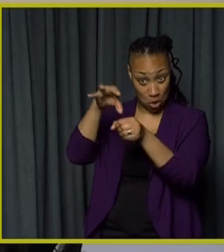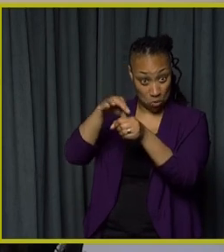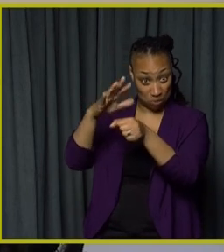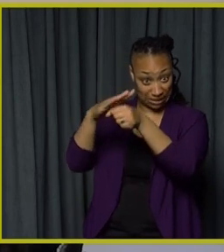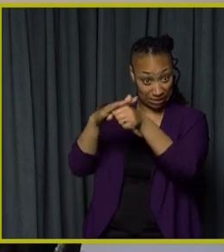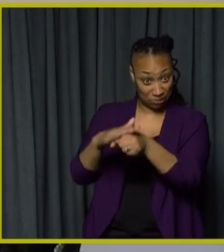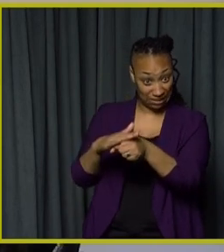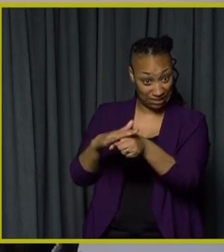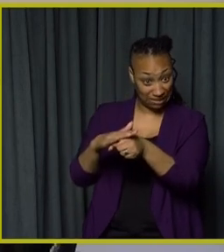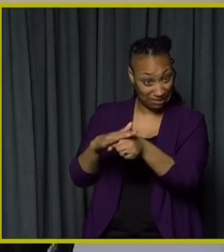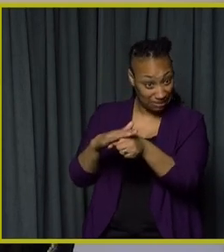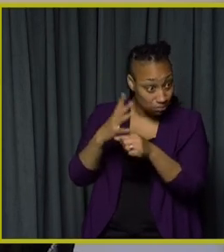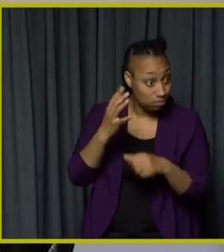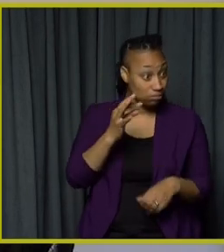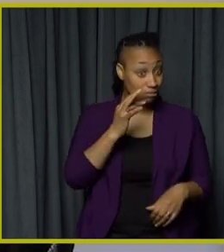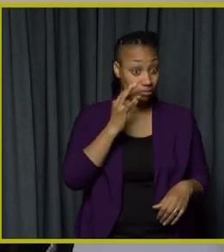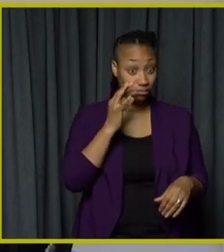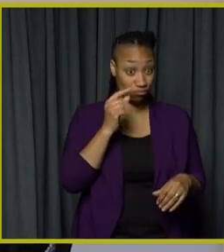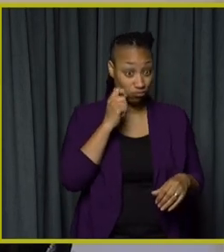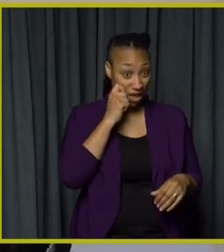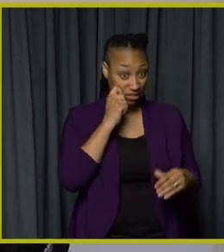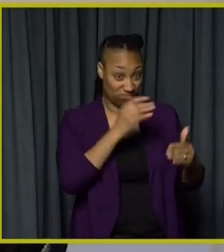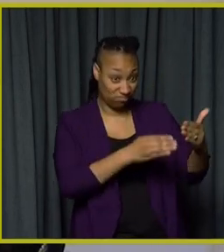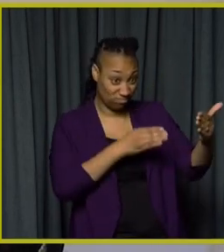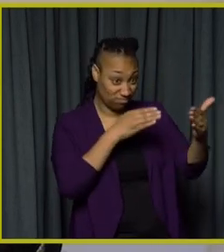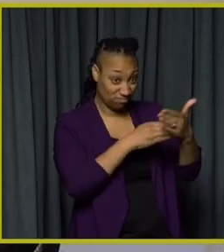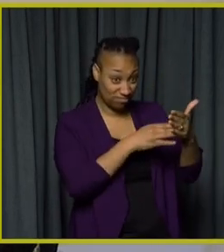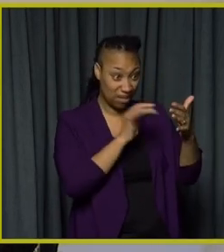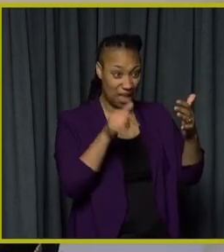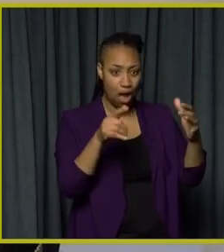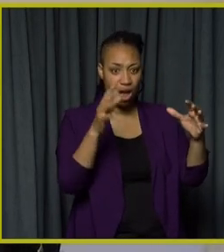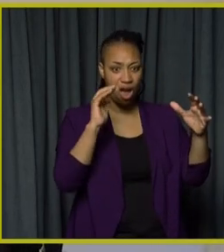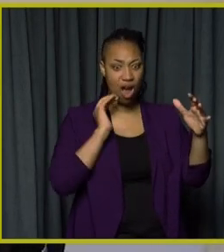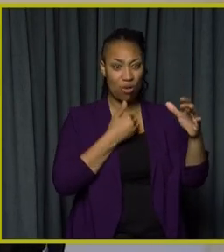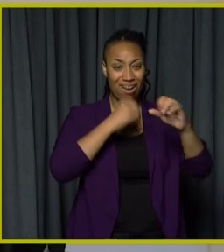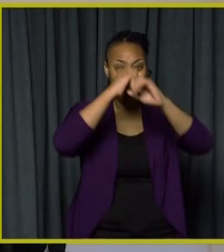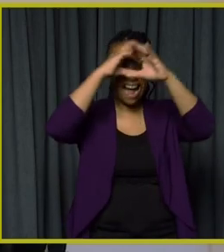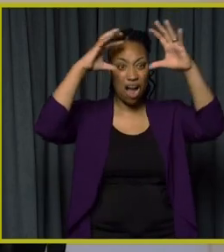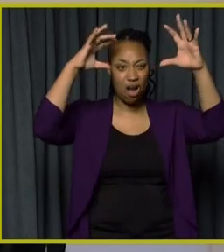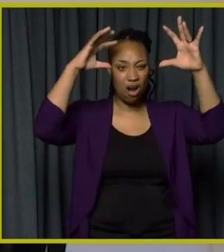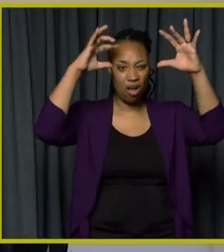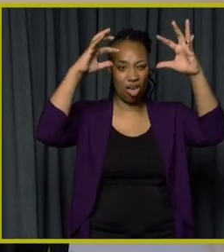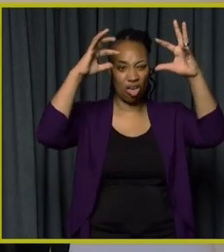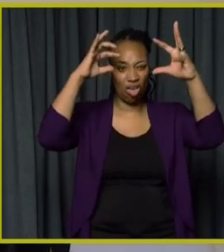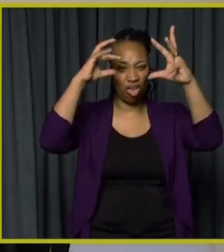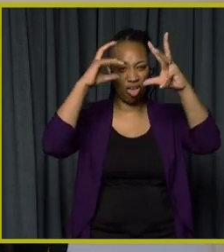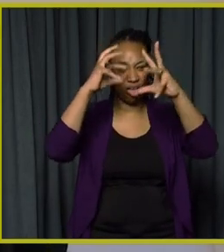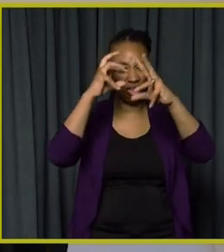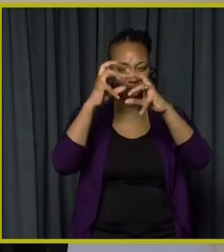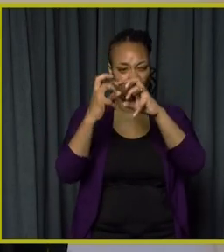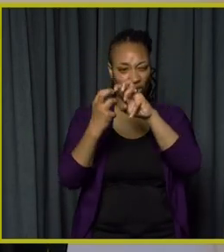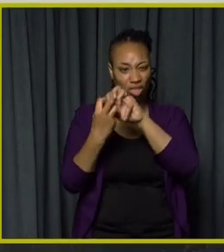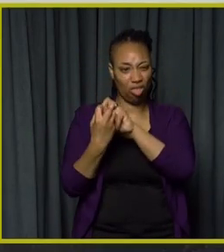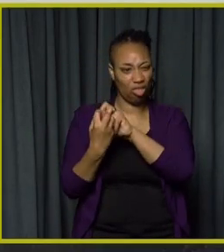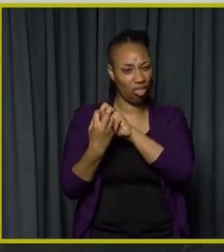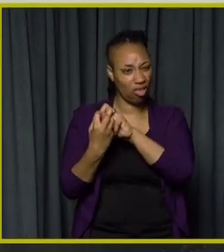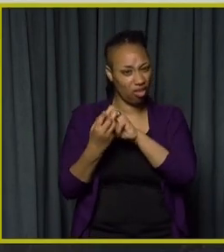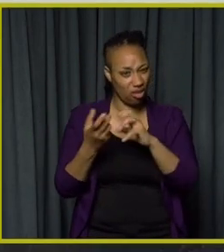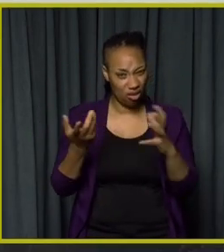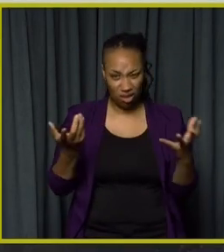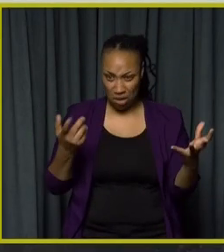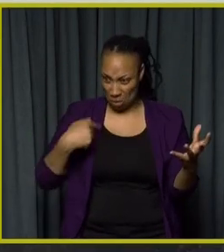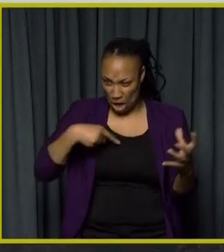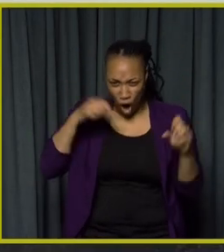injustice destroys the dreams of ordinary Americans who are extraordinary in their possibilities. Did you